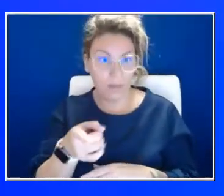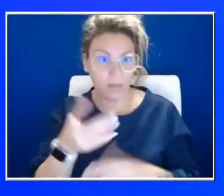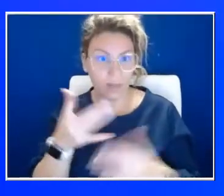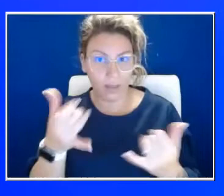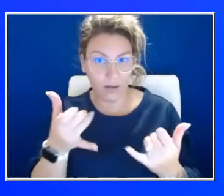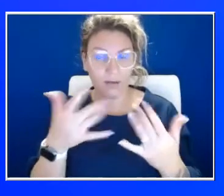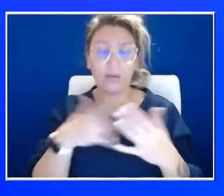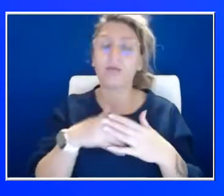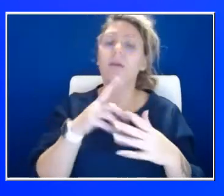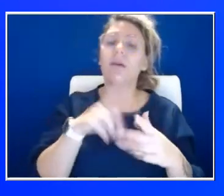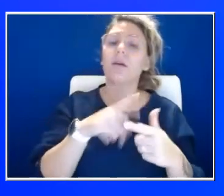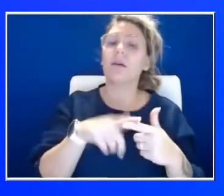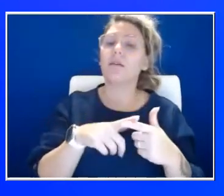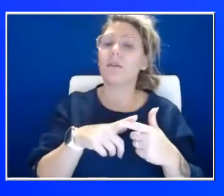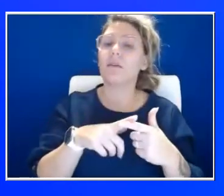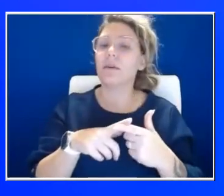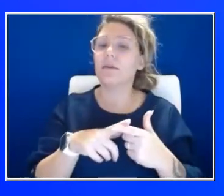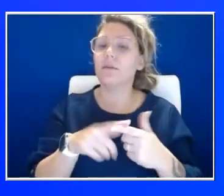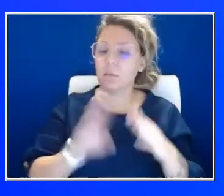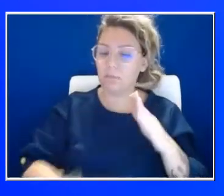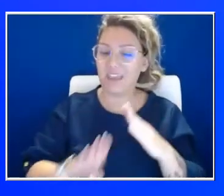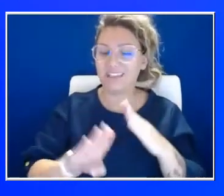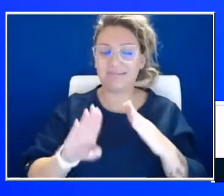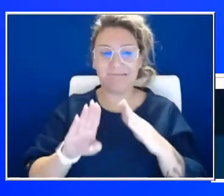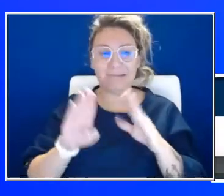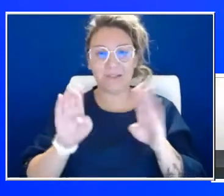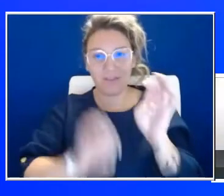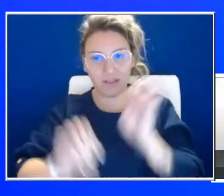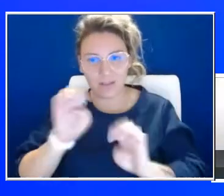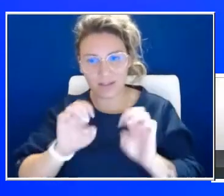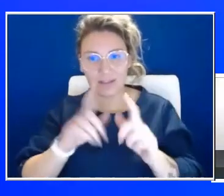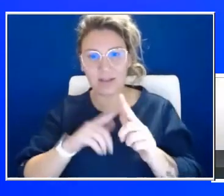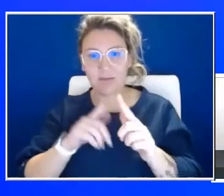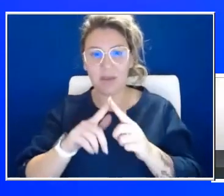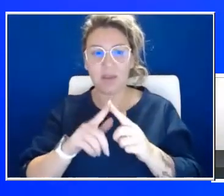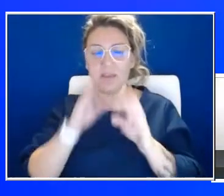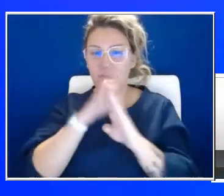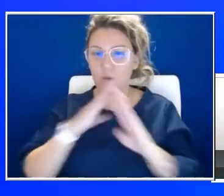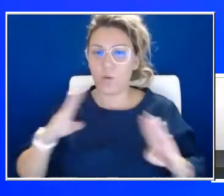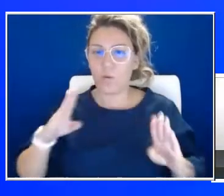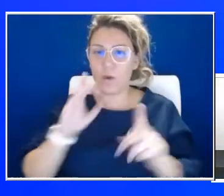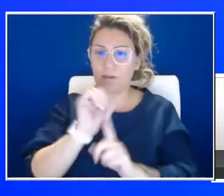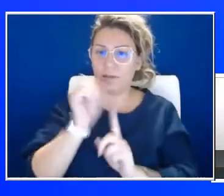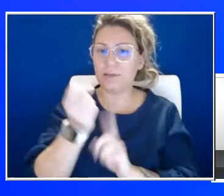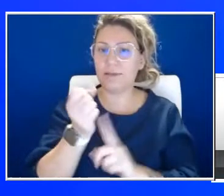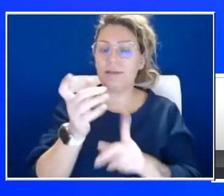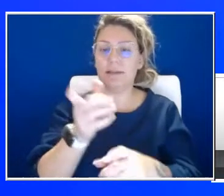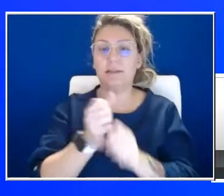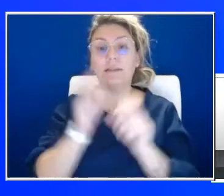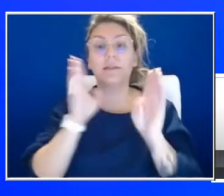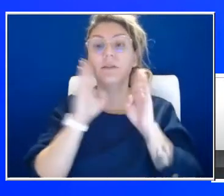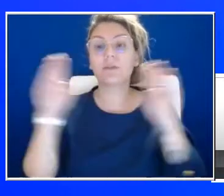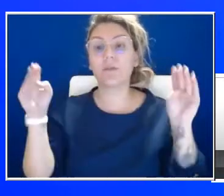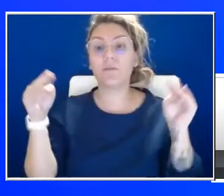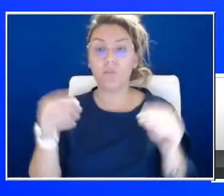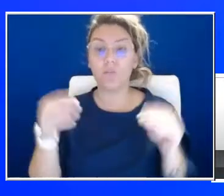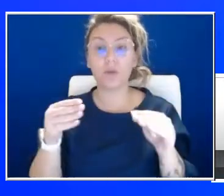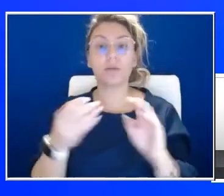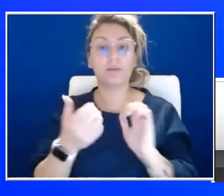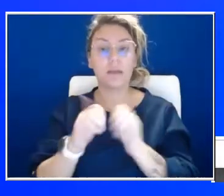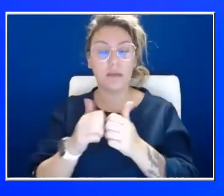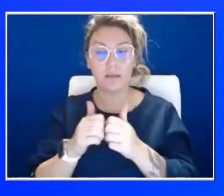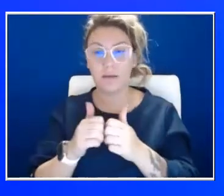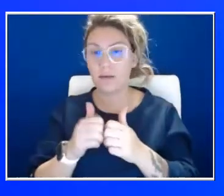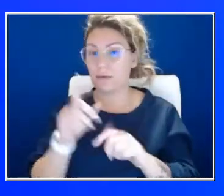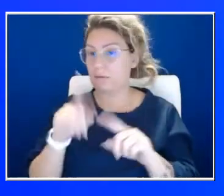we can, maybe at halftime or a time where we can take them back in a quiet setting and do it, because it does take a focused athlete. They can't have